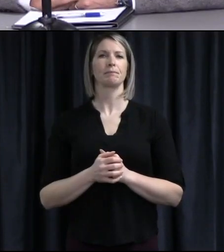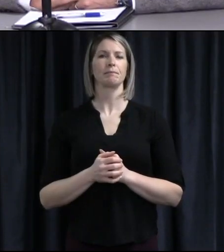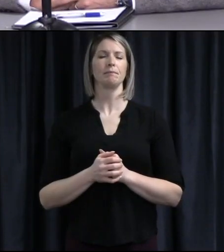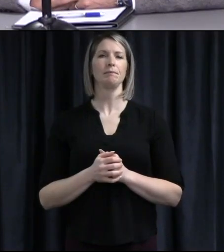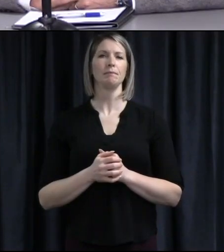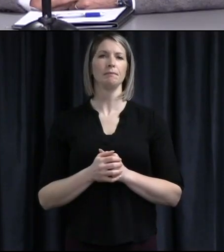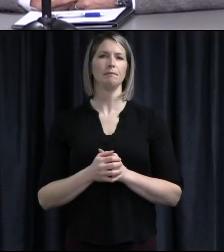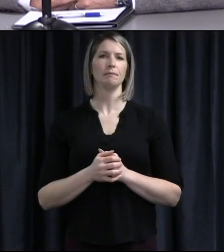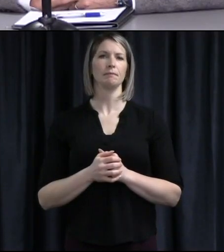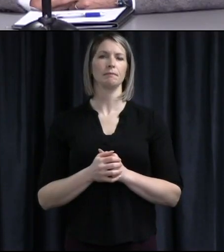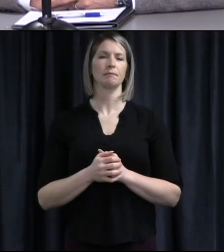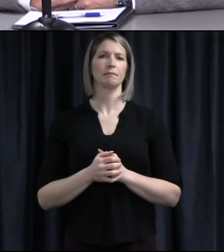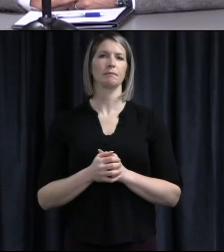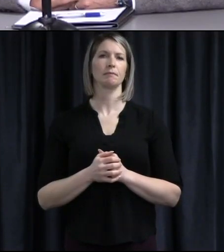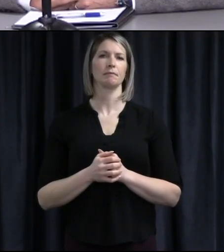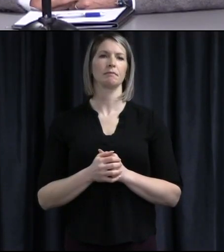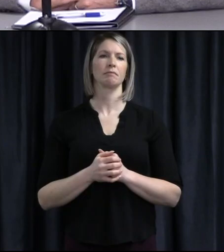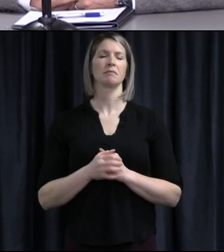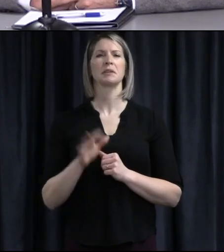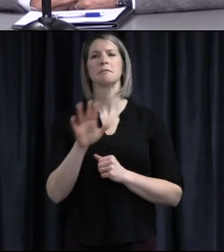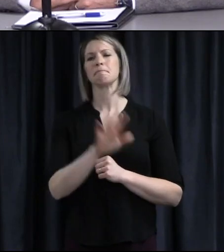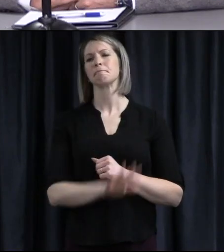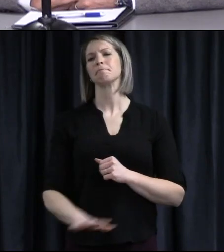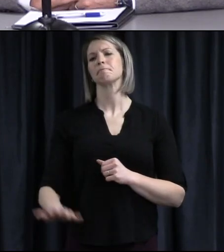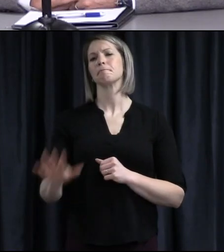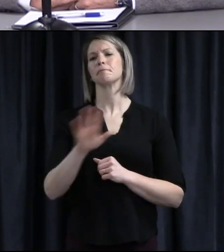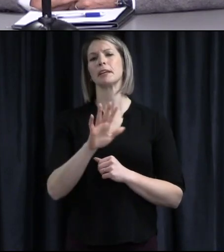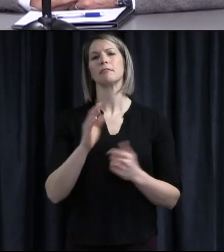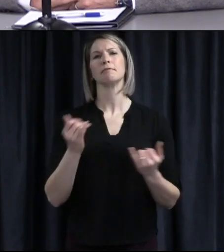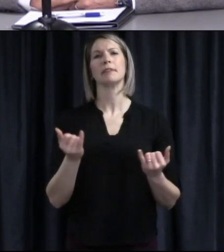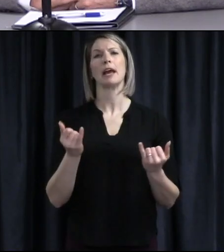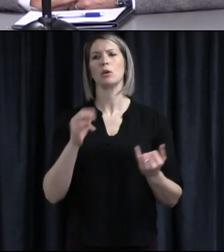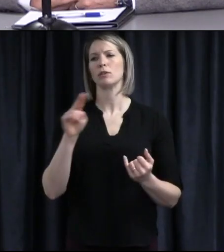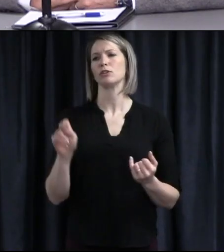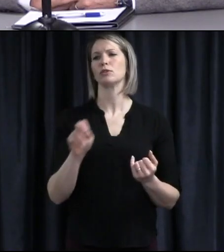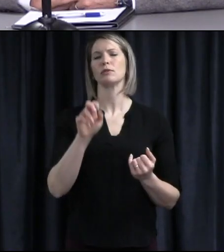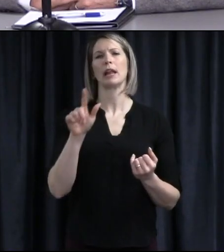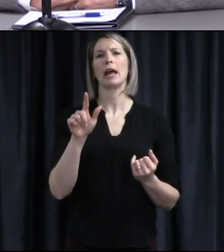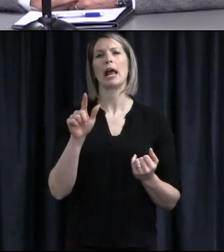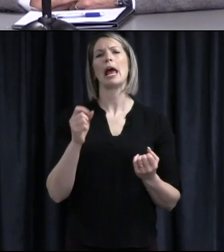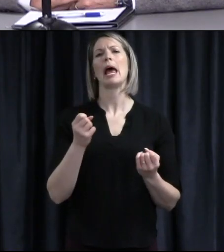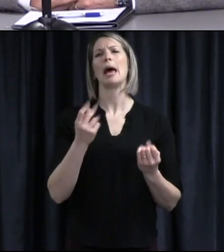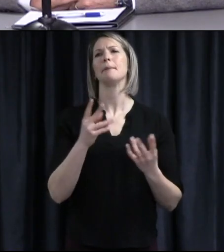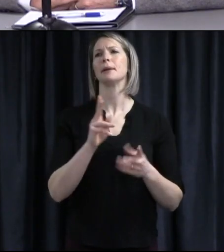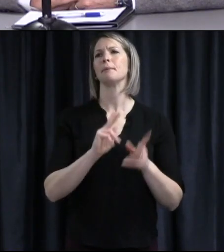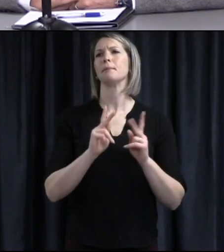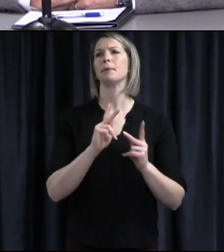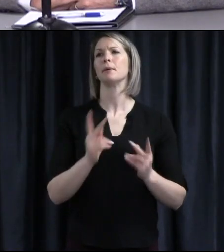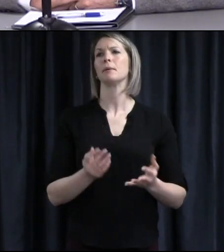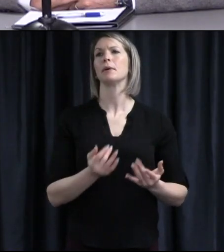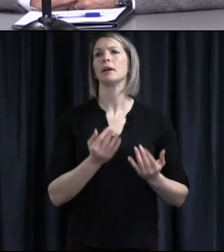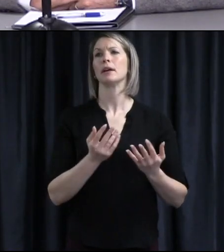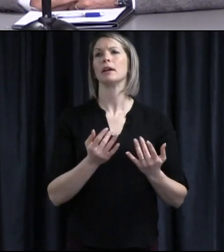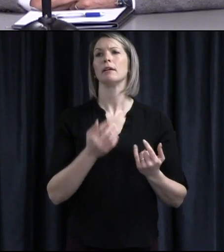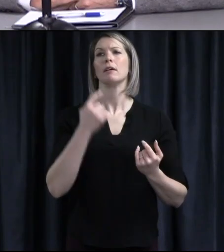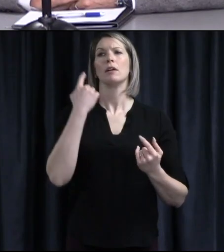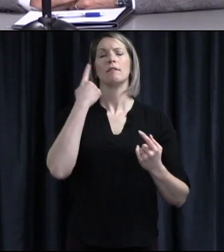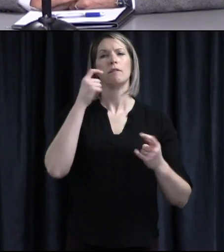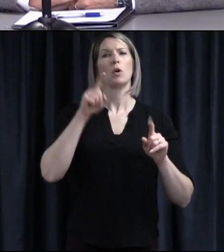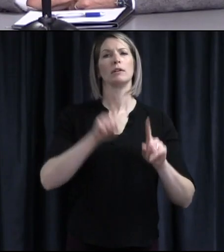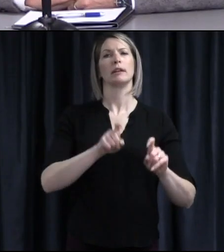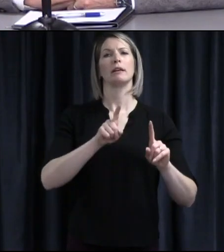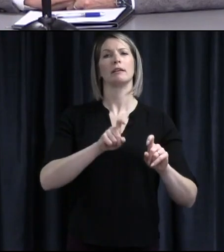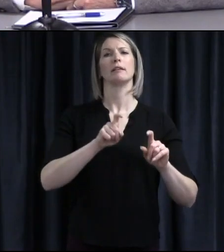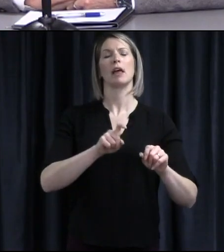Precisely how many people across the province are currently awaiting testing, and how long will those people have to wait on average to